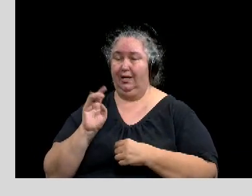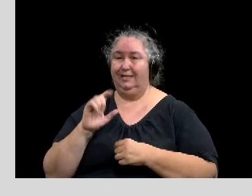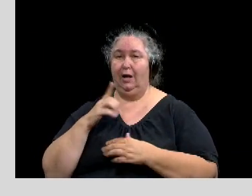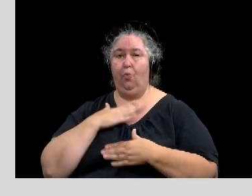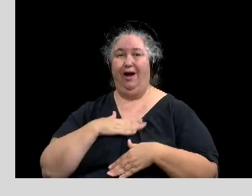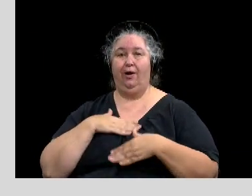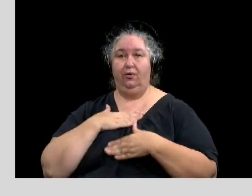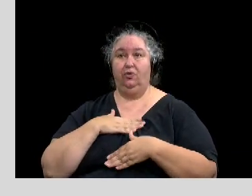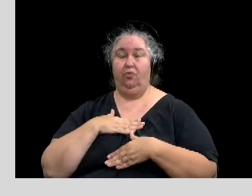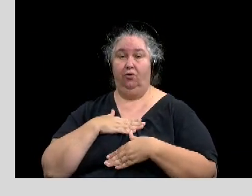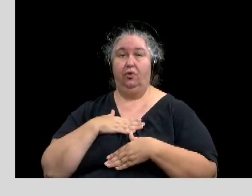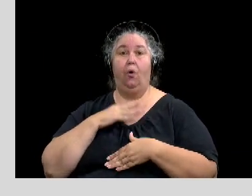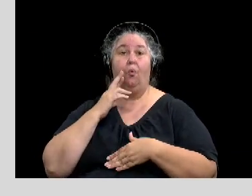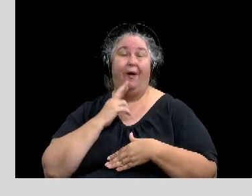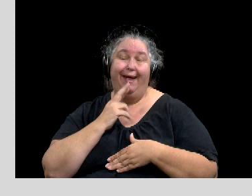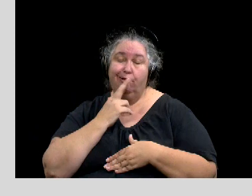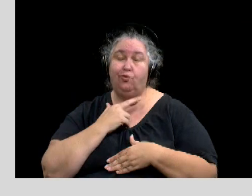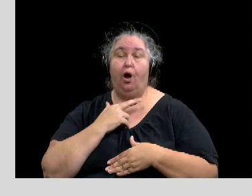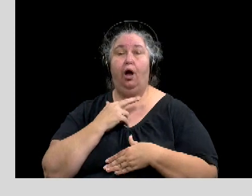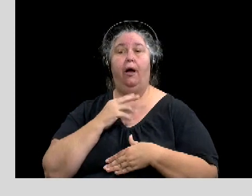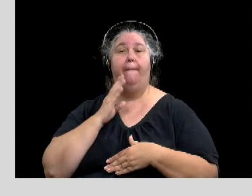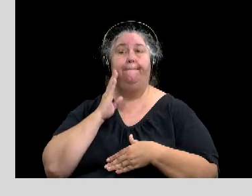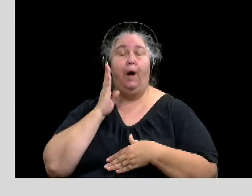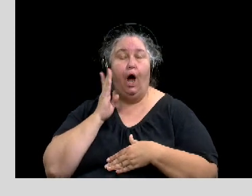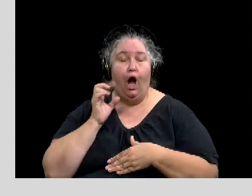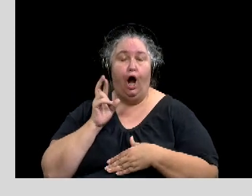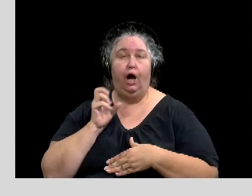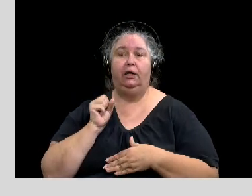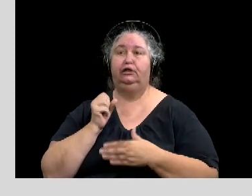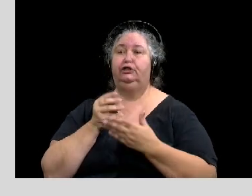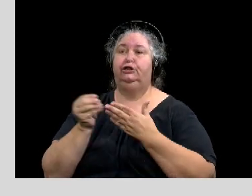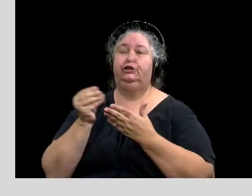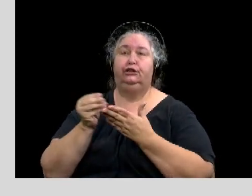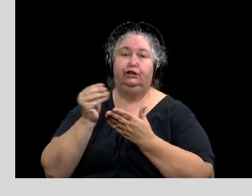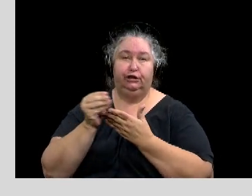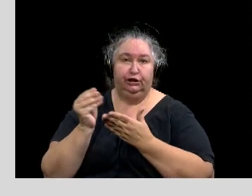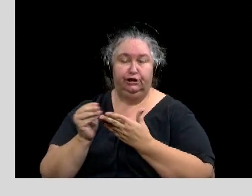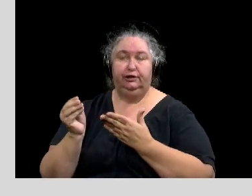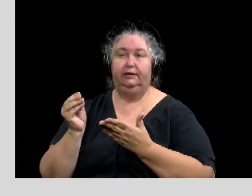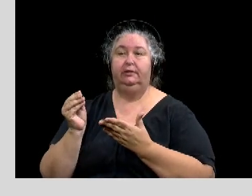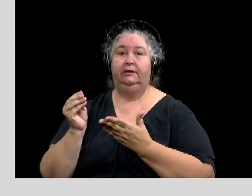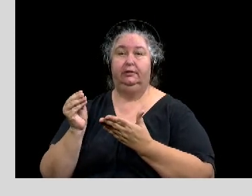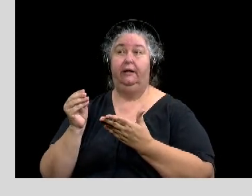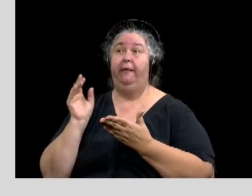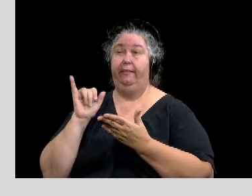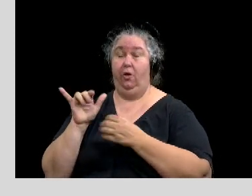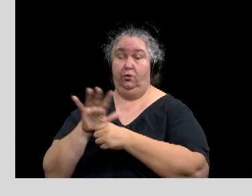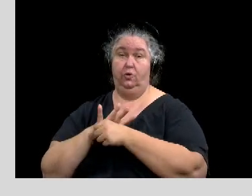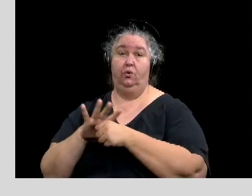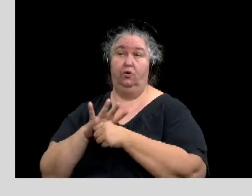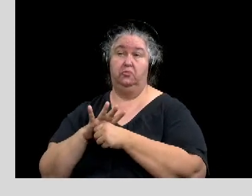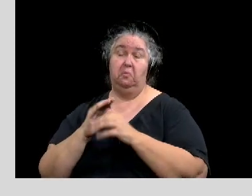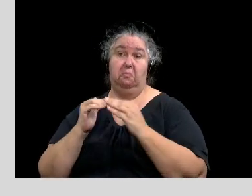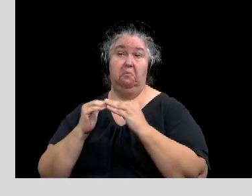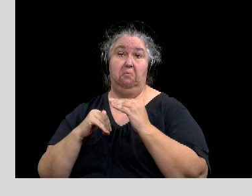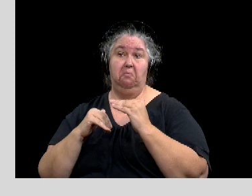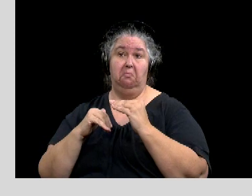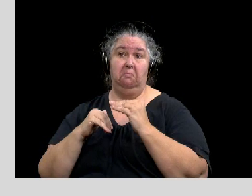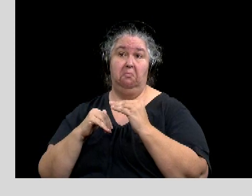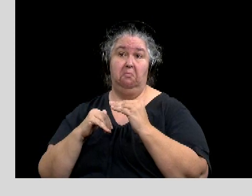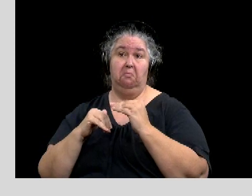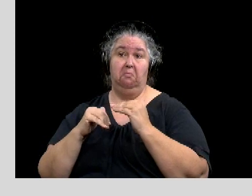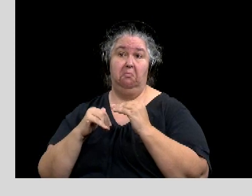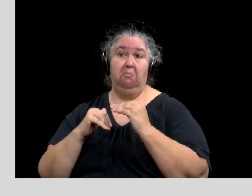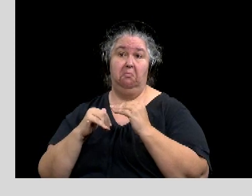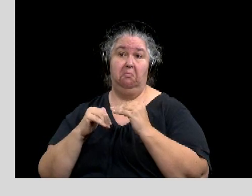recreational, these are restaurants, bars, shopping malls, and we're in those locations less than